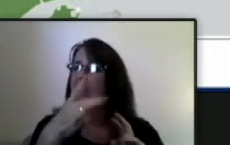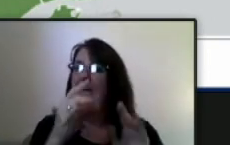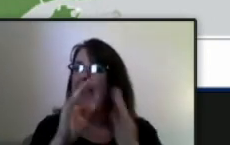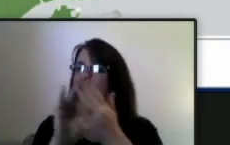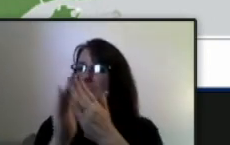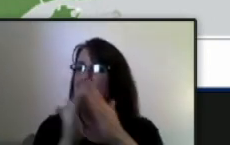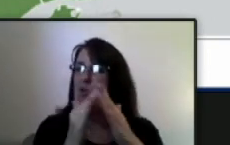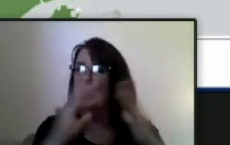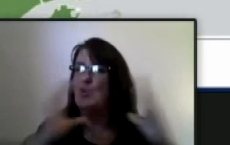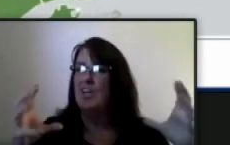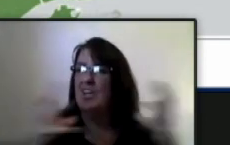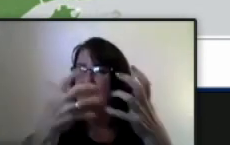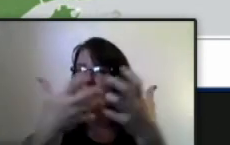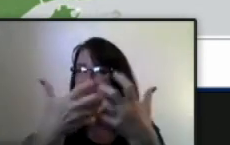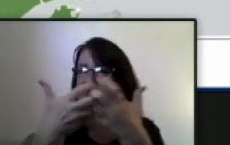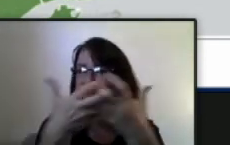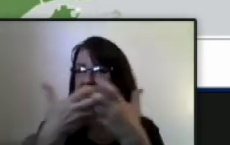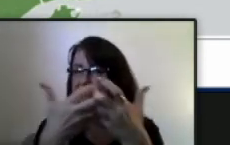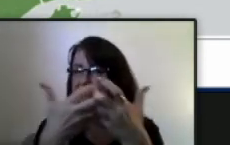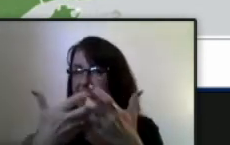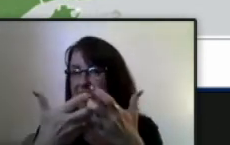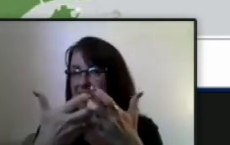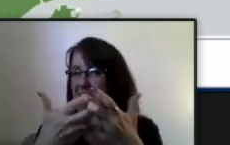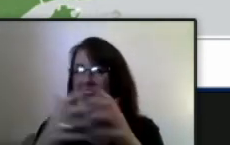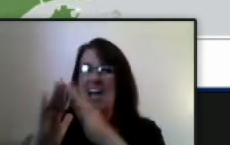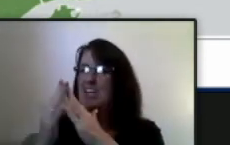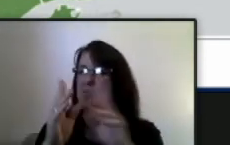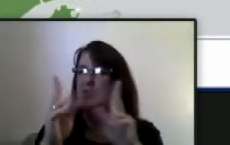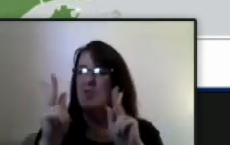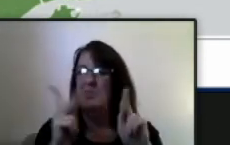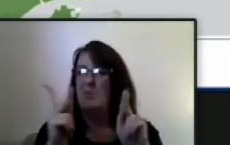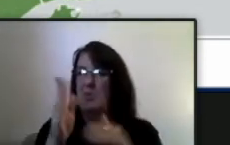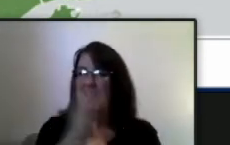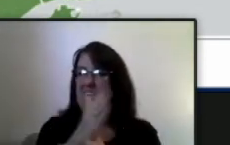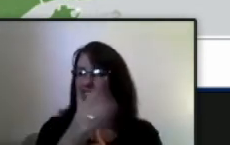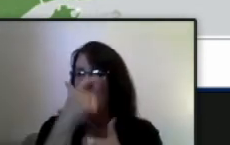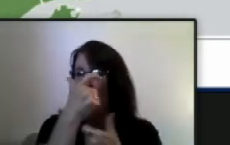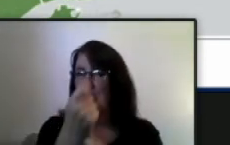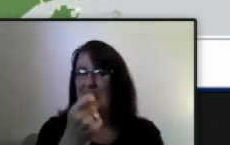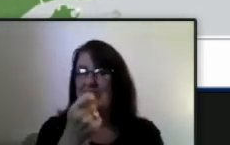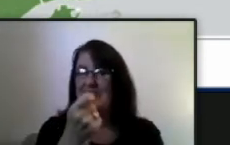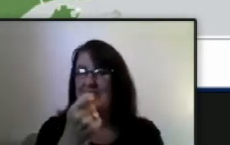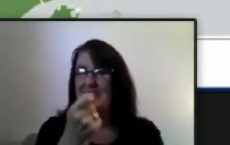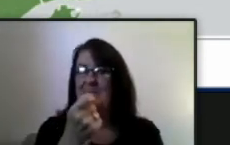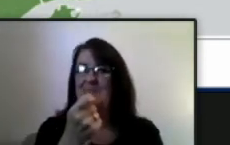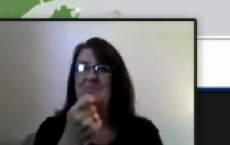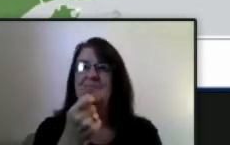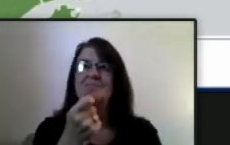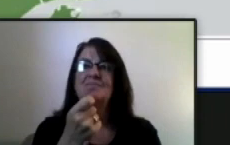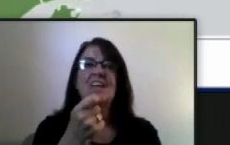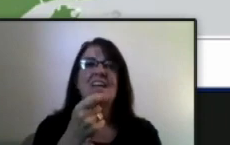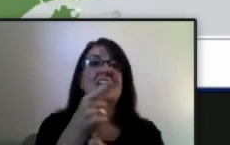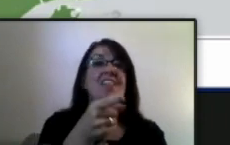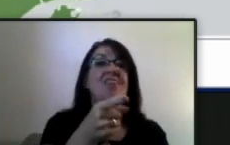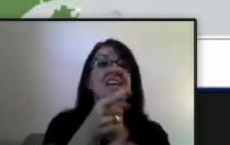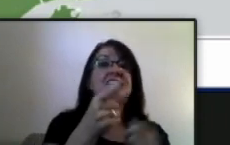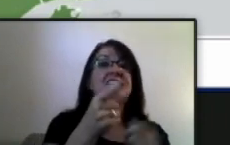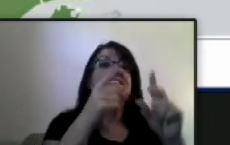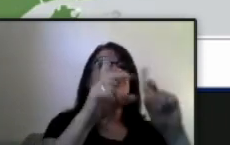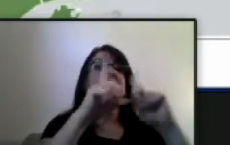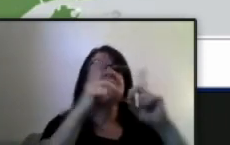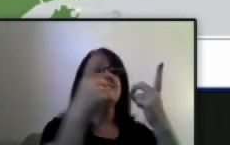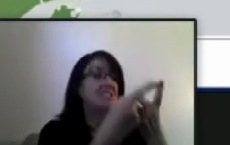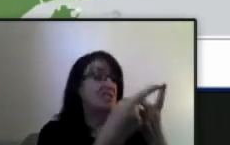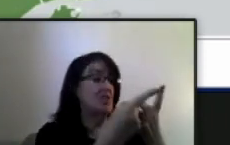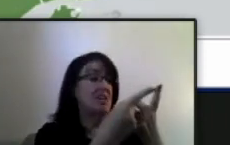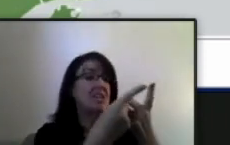to belong together, a community of people with shared interests. So this new redistricting commission is